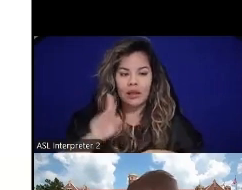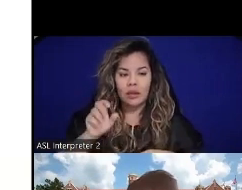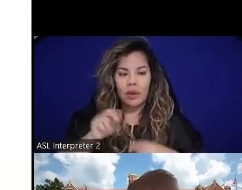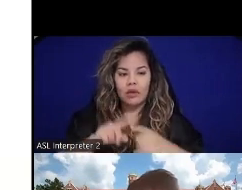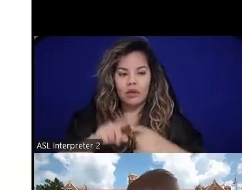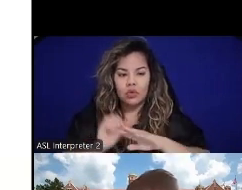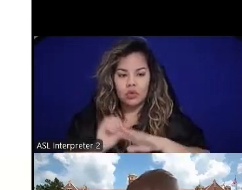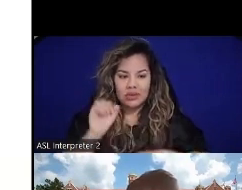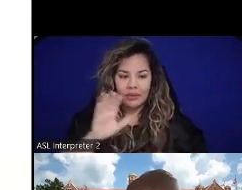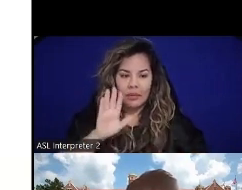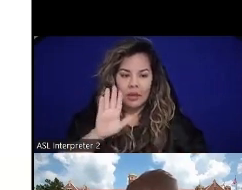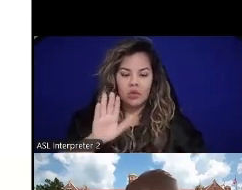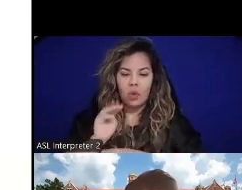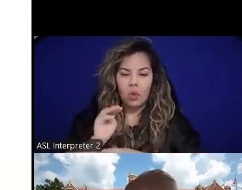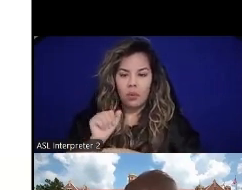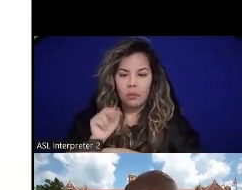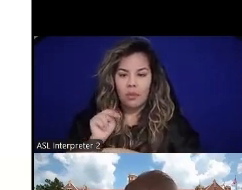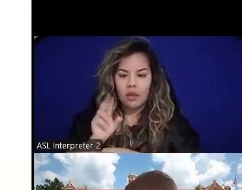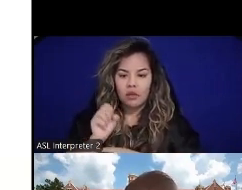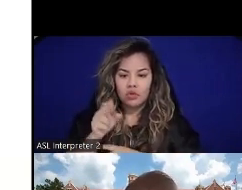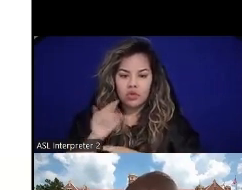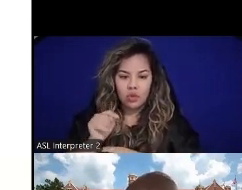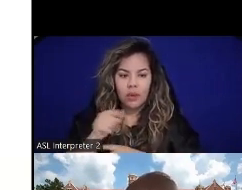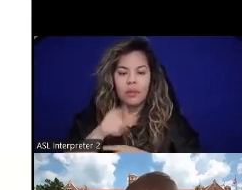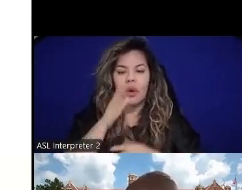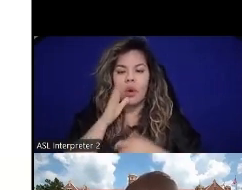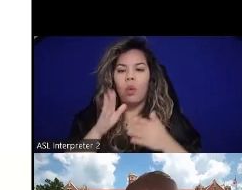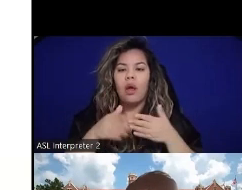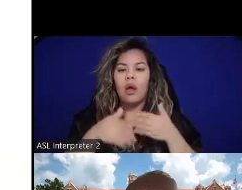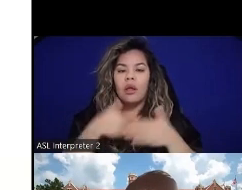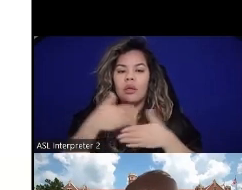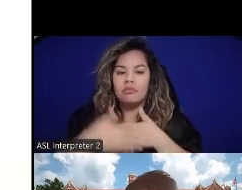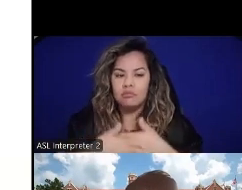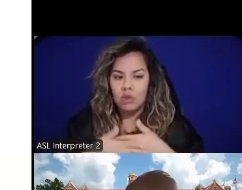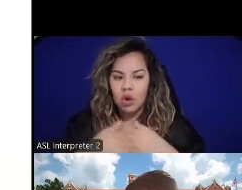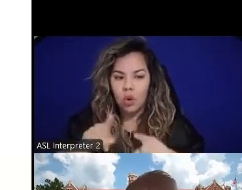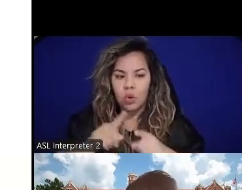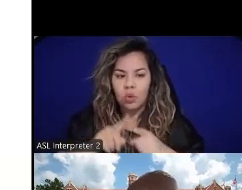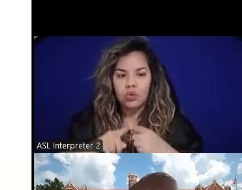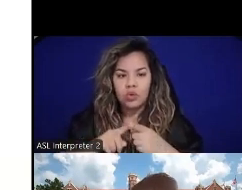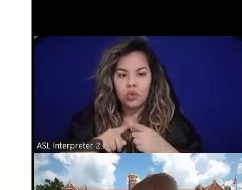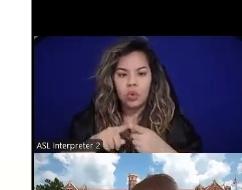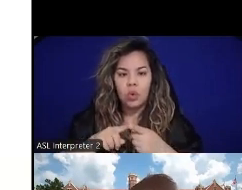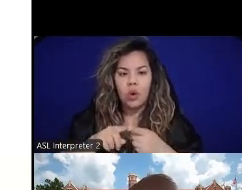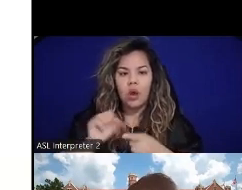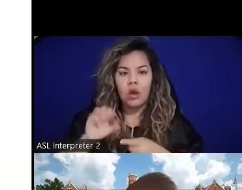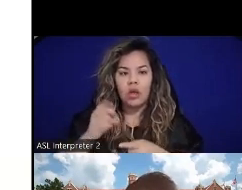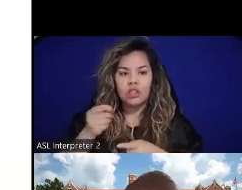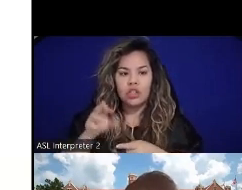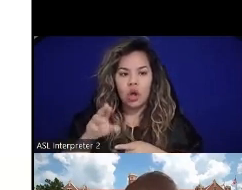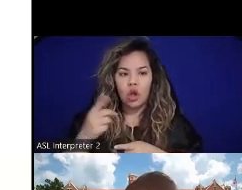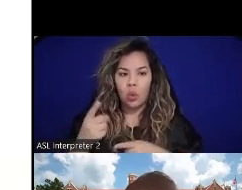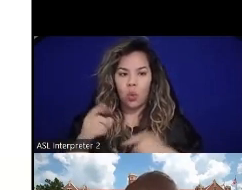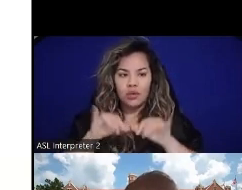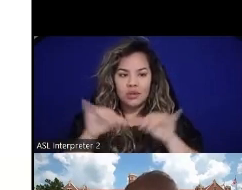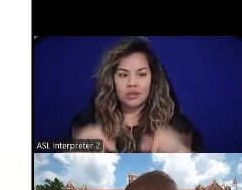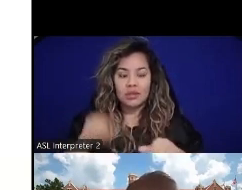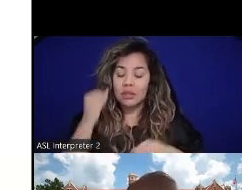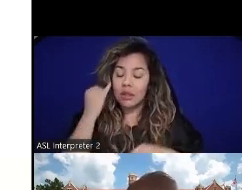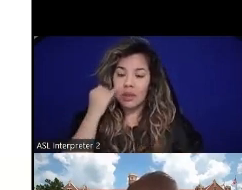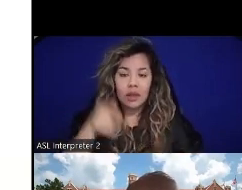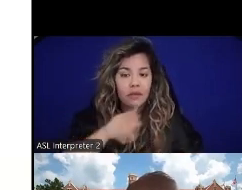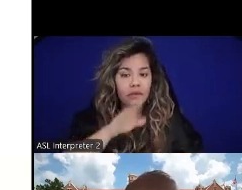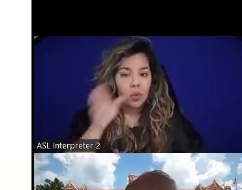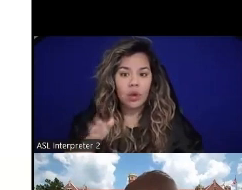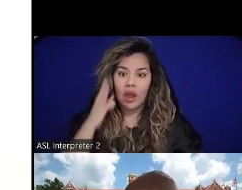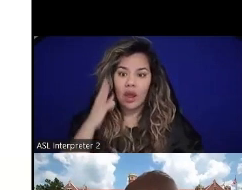manuscript, and it will direct you to the Scholar One system. In the system, if you have never submitted a manuscript to